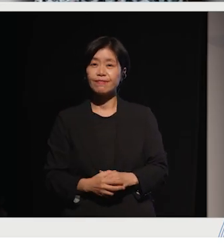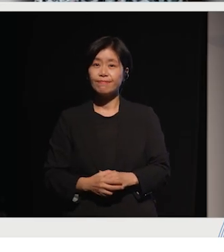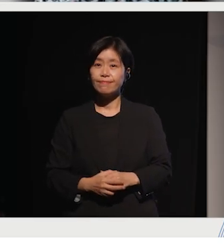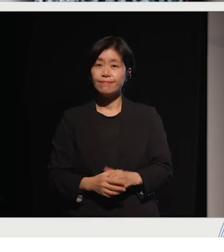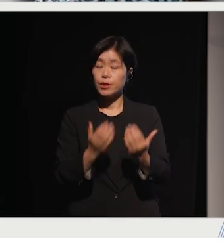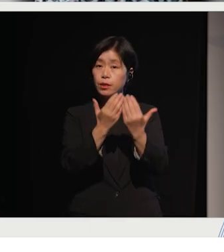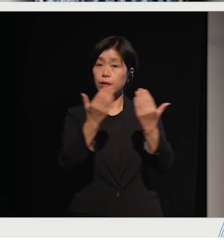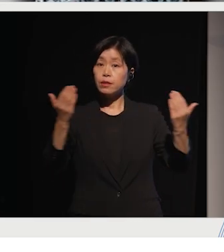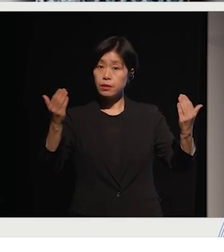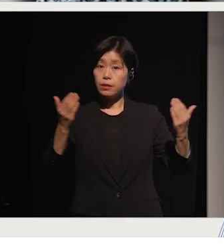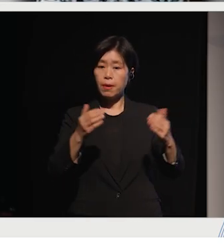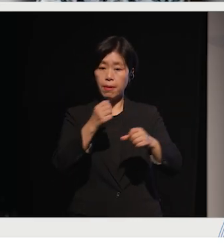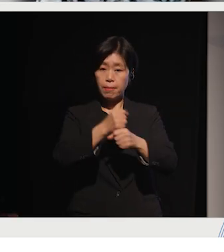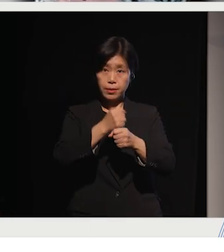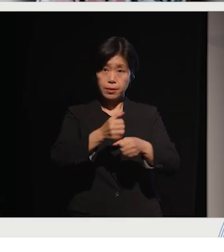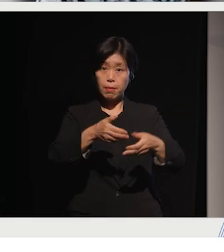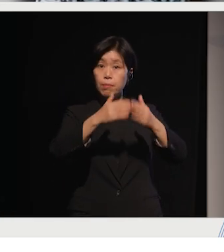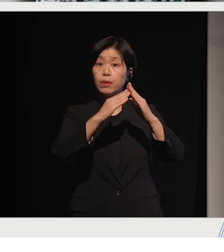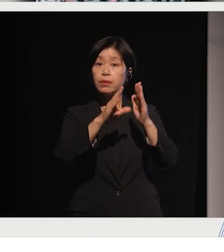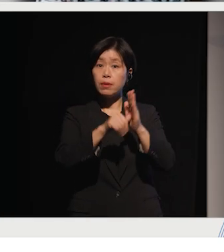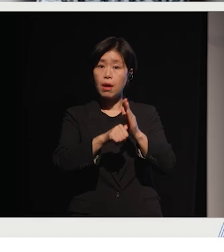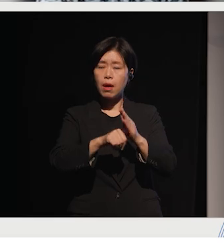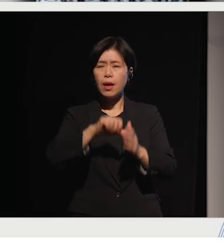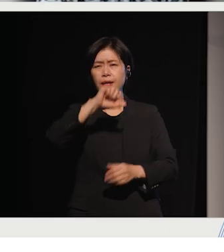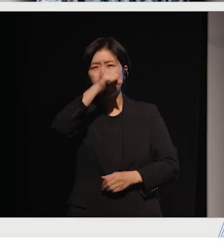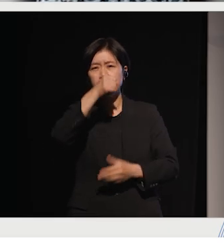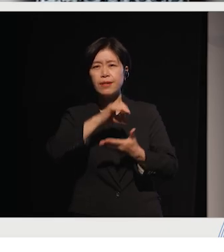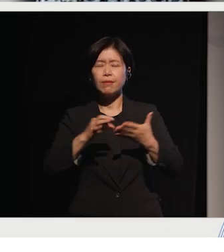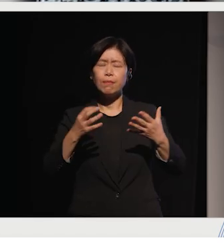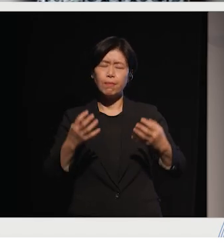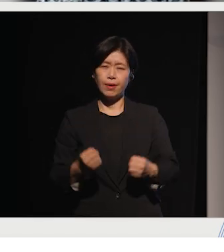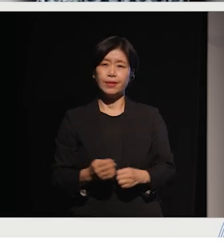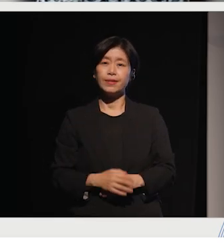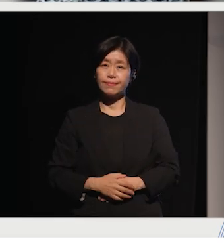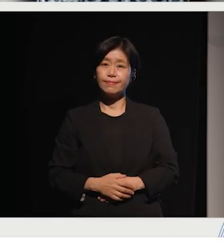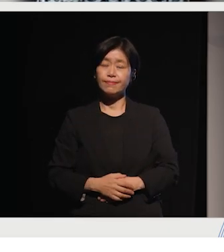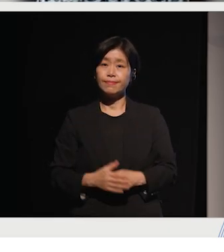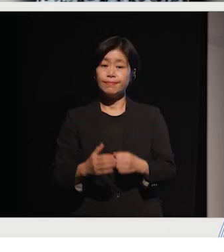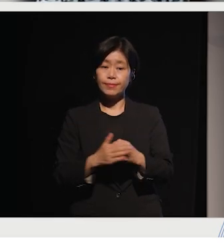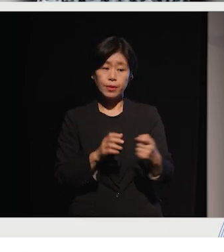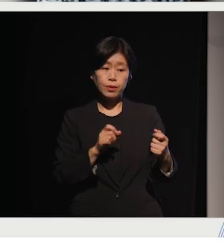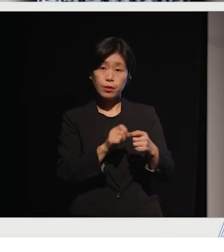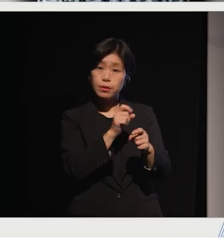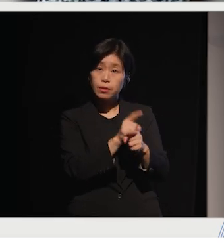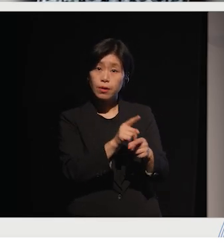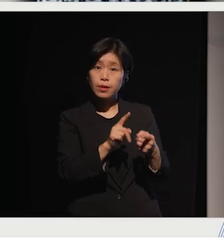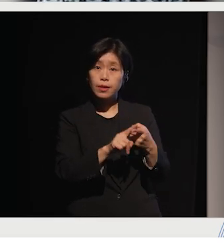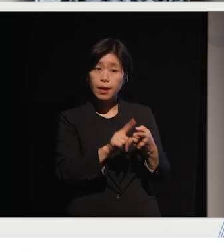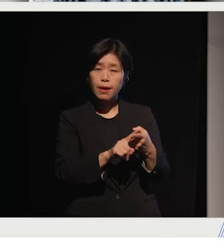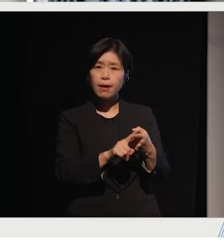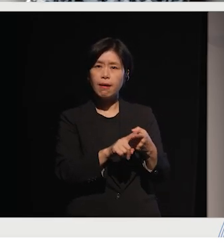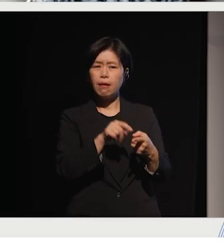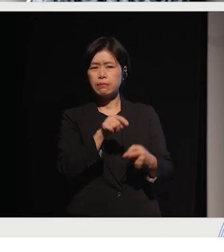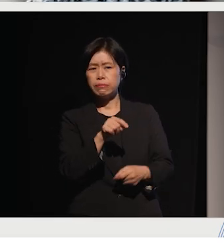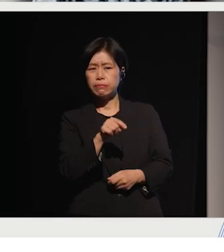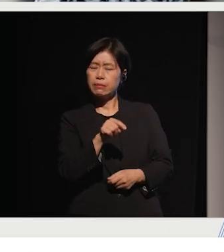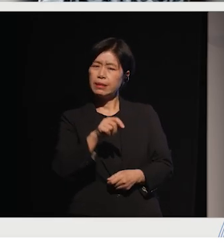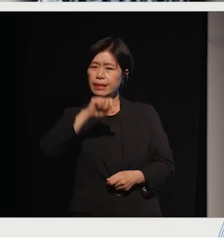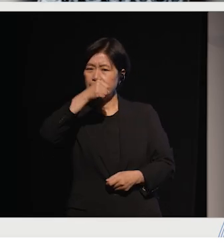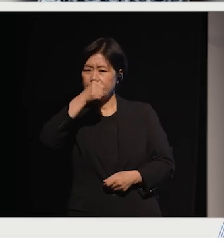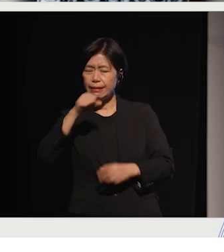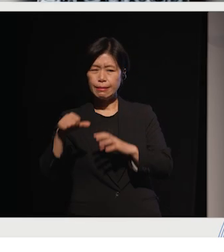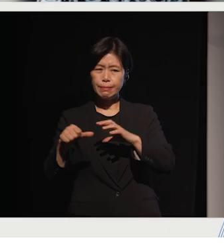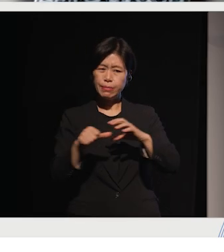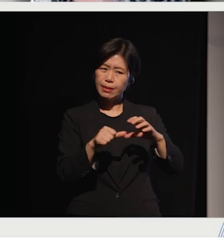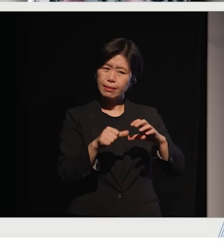very expensive, honestly, just to create exhibitions. And sometimes people's hesitation